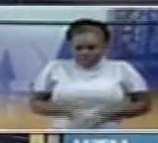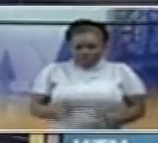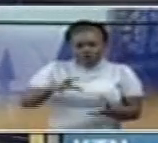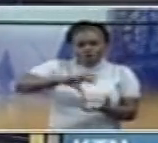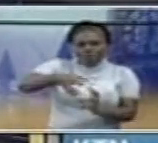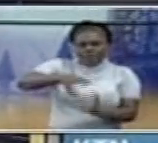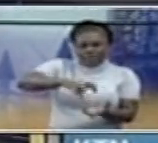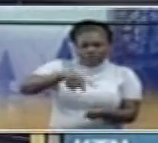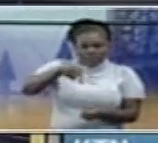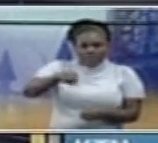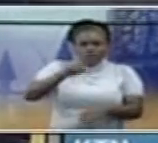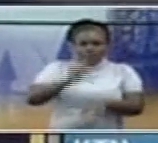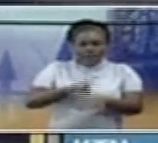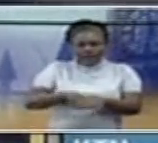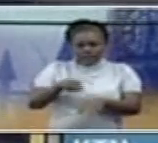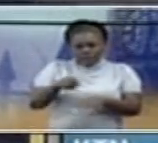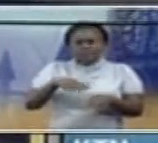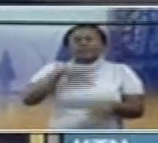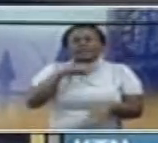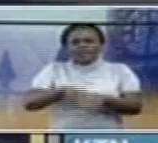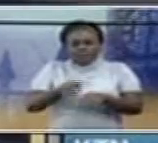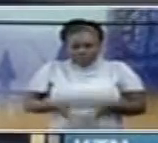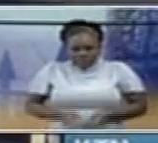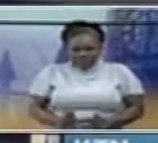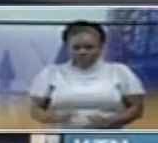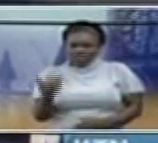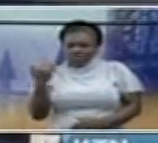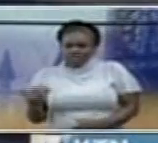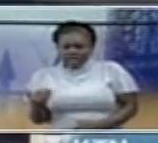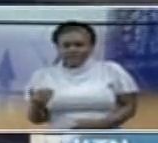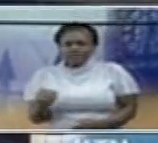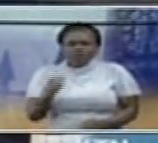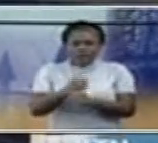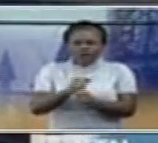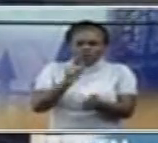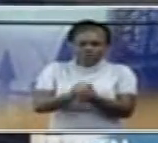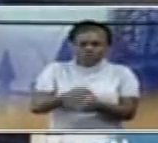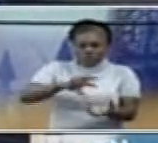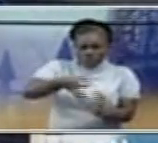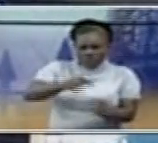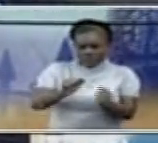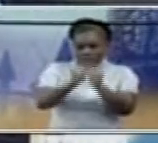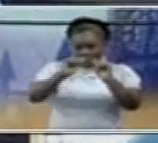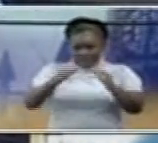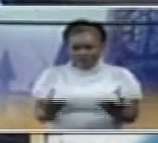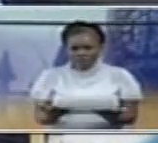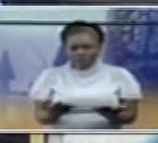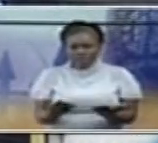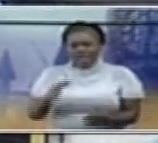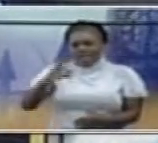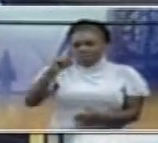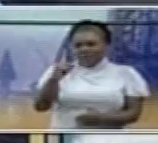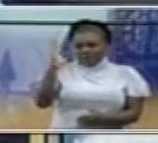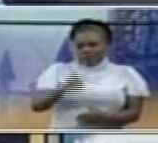basically when a mother passes away while she's delivering and then the child is left to deal with complications, this is what happens. A third of